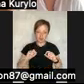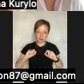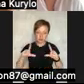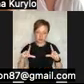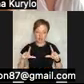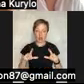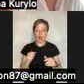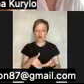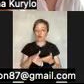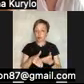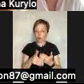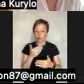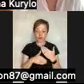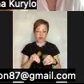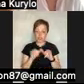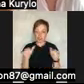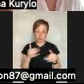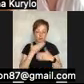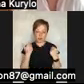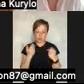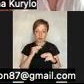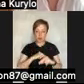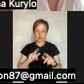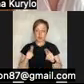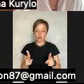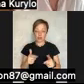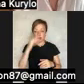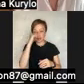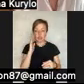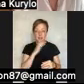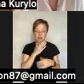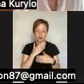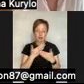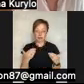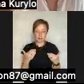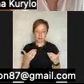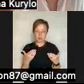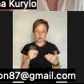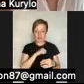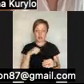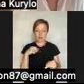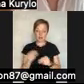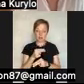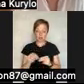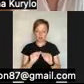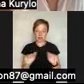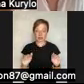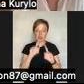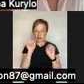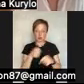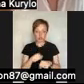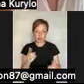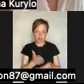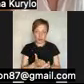also the affordability of the private classes reduced because